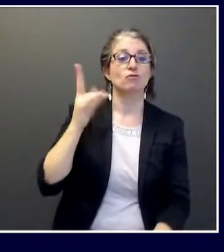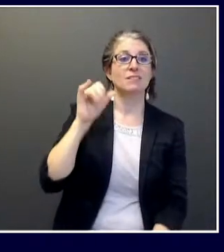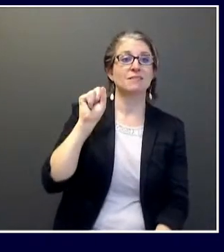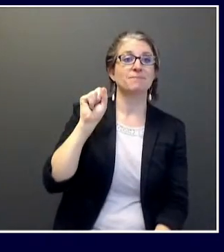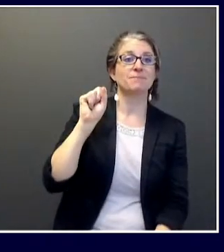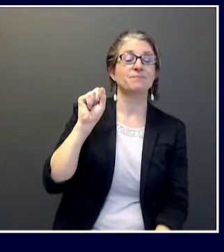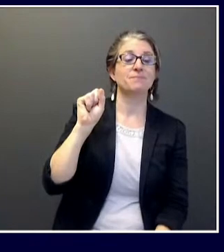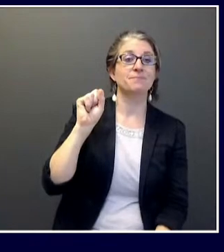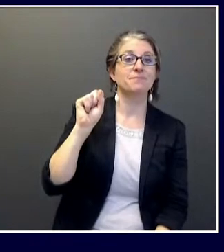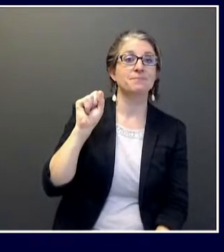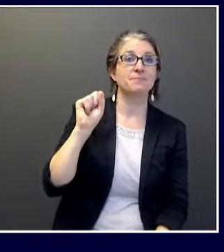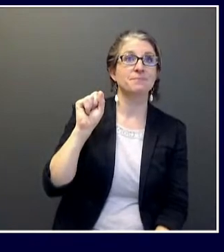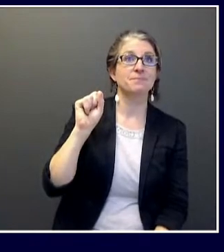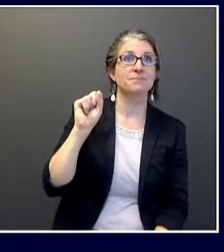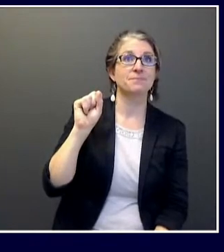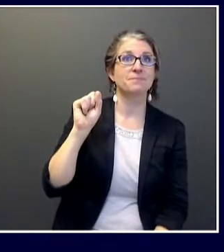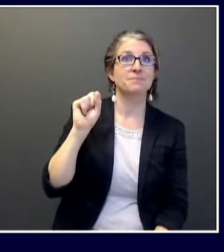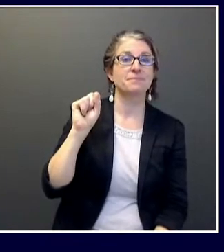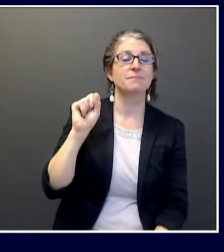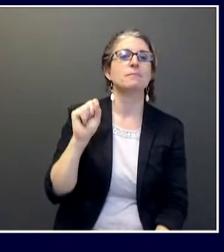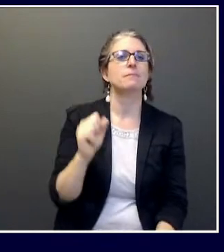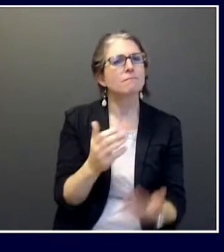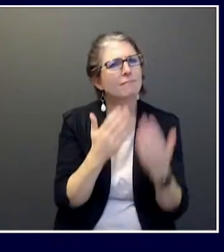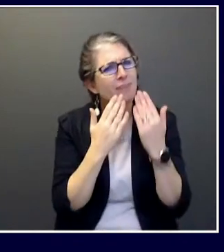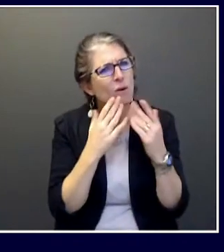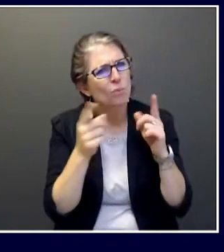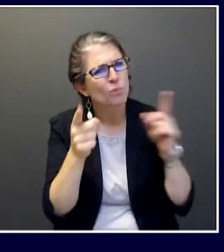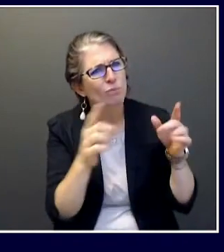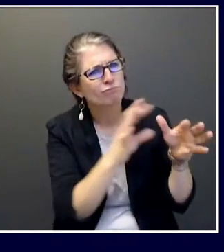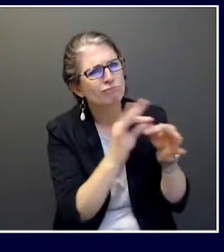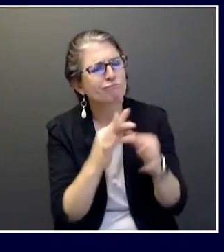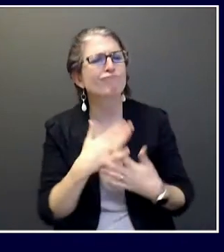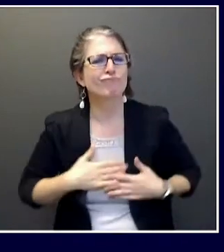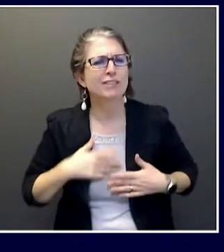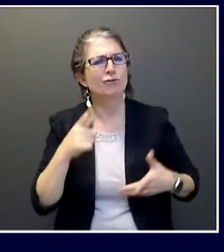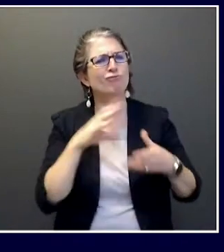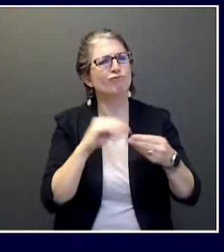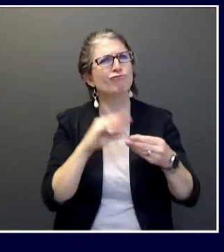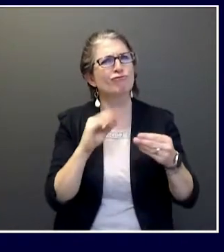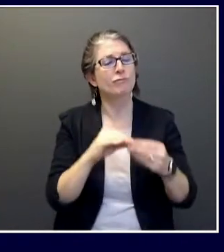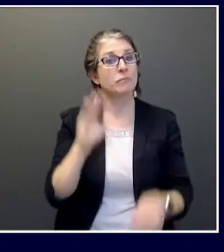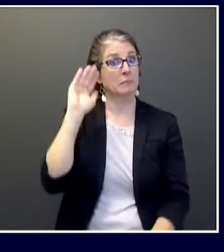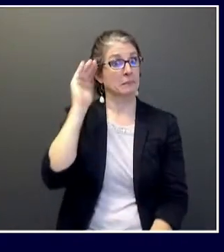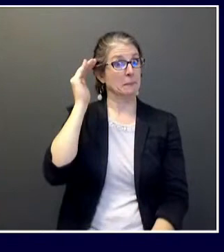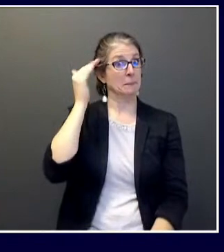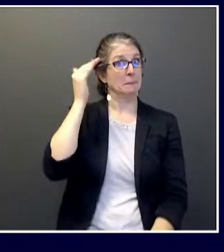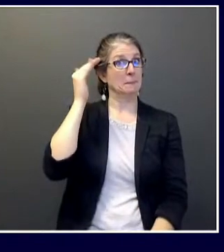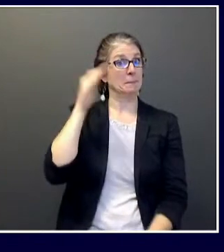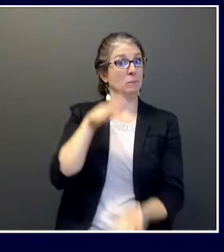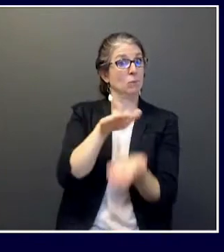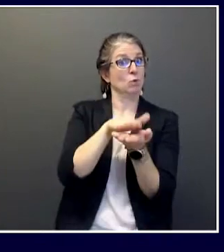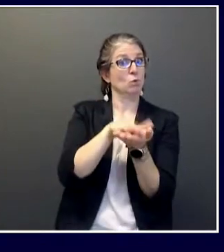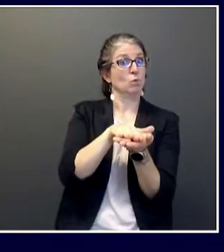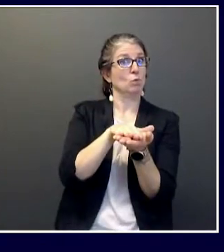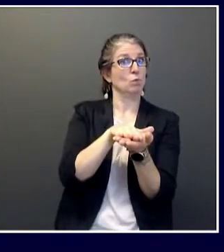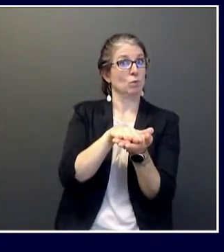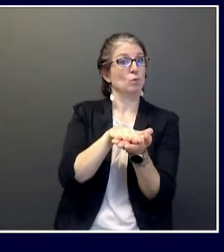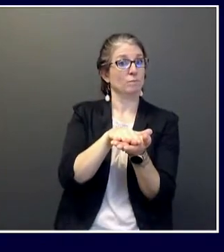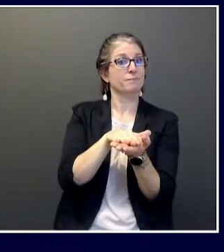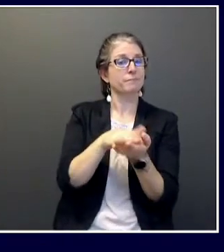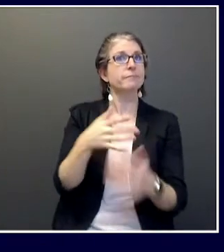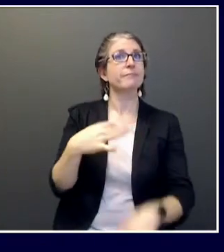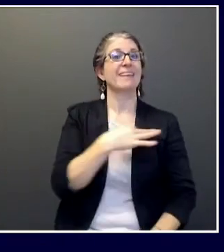Dr. Shah, Commissioner Lambrew, thanks for the time. Looks like the numbers for the school staff vaccination rates were just